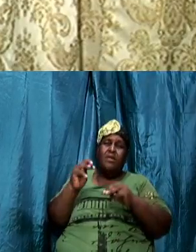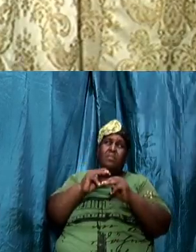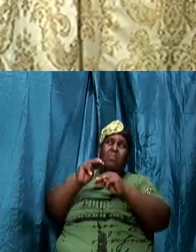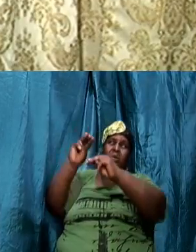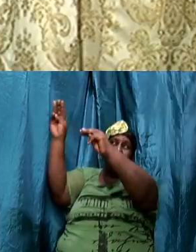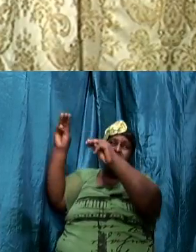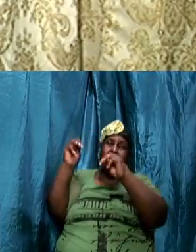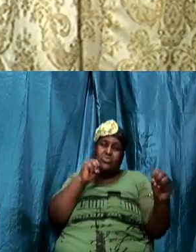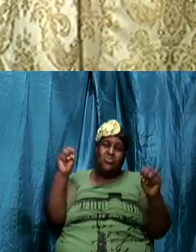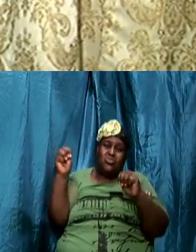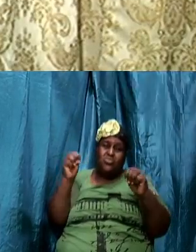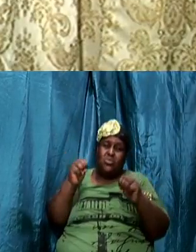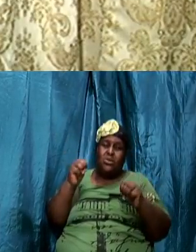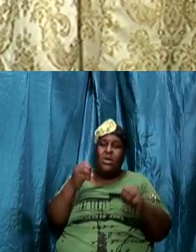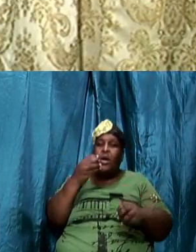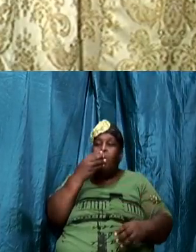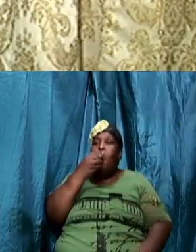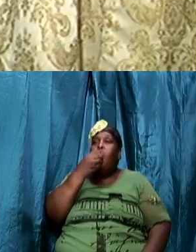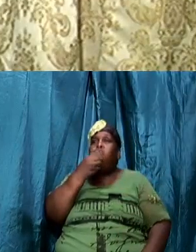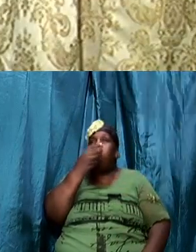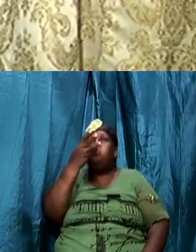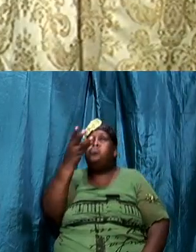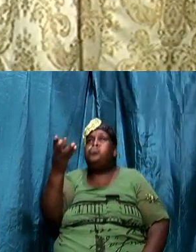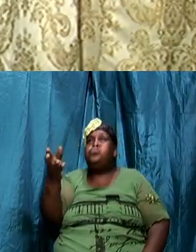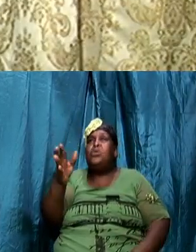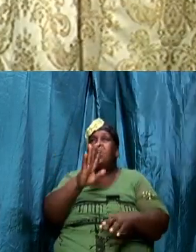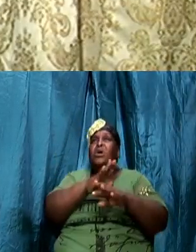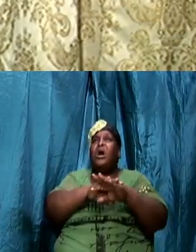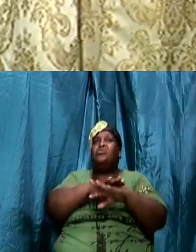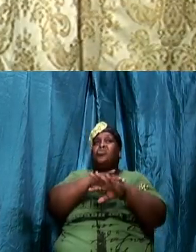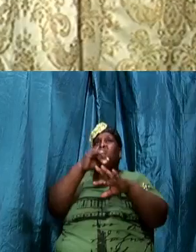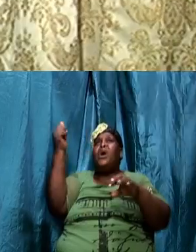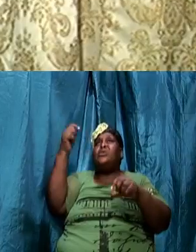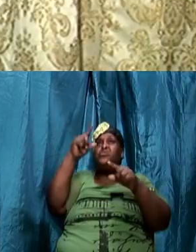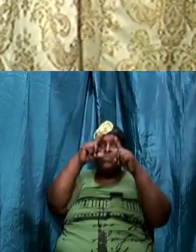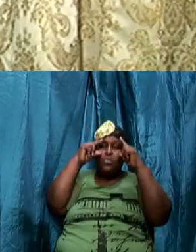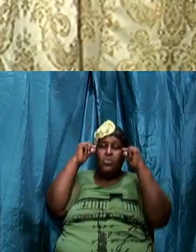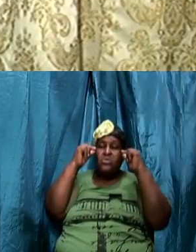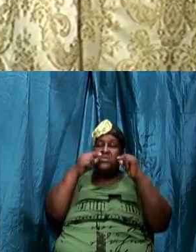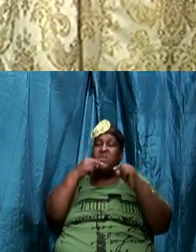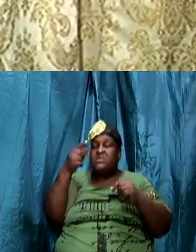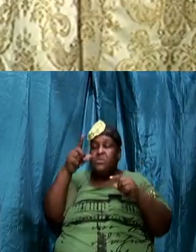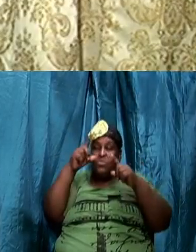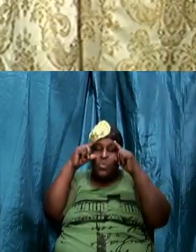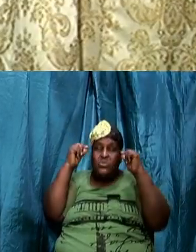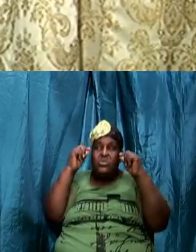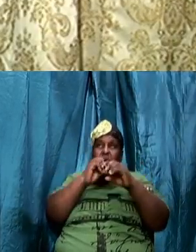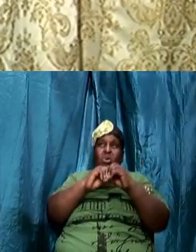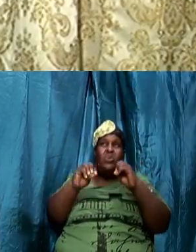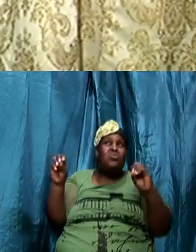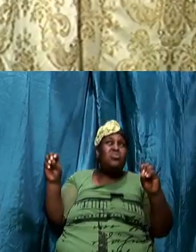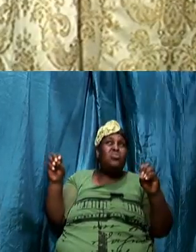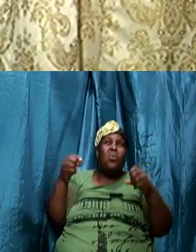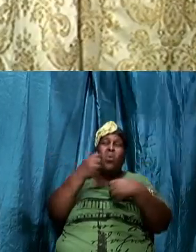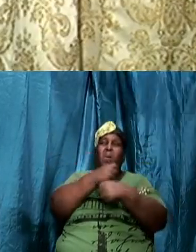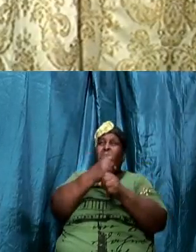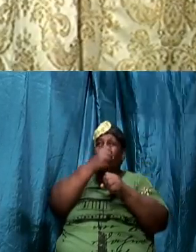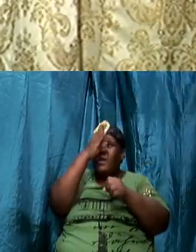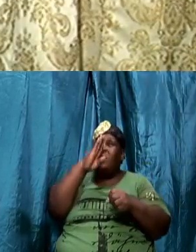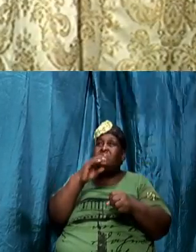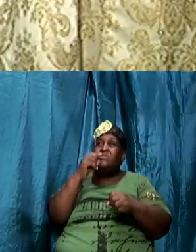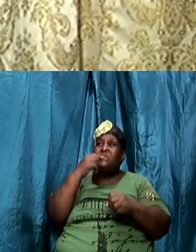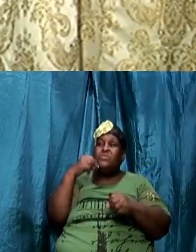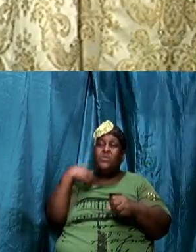up and cried out to Moses and said, don't make him talk to us. Let him talk to you and you come back to